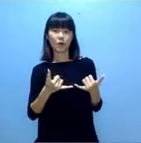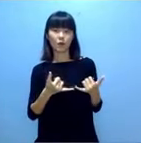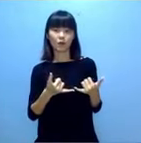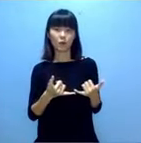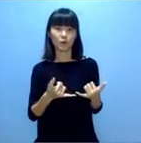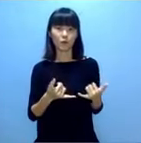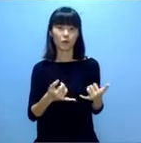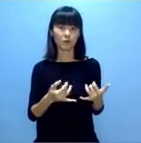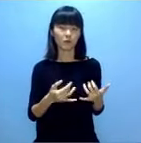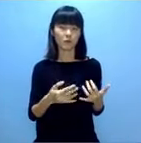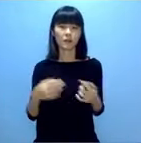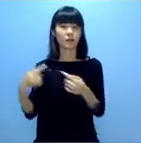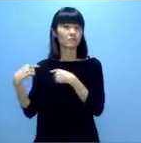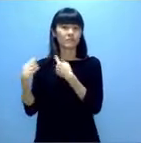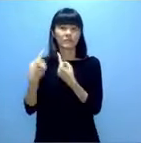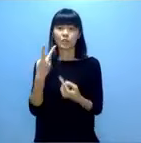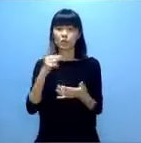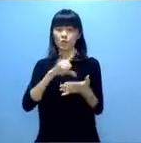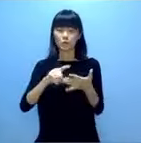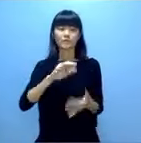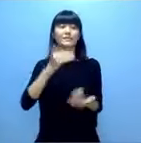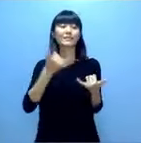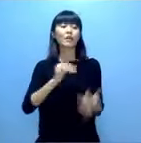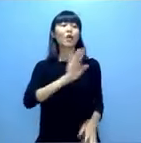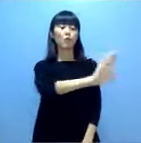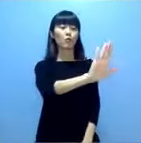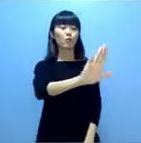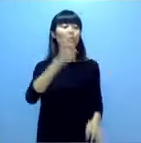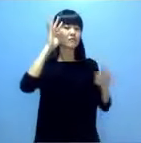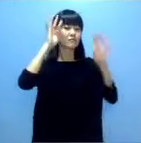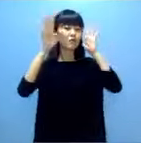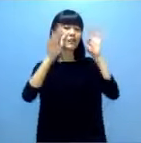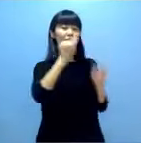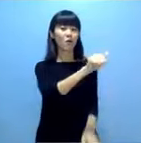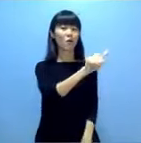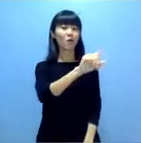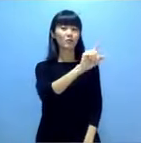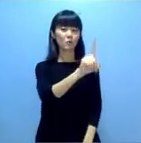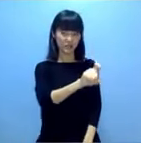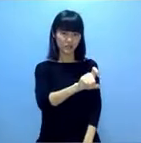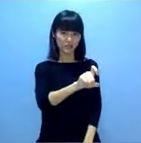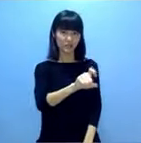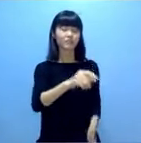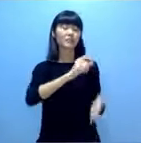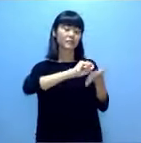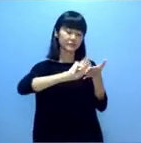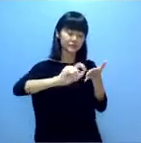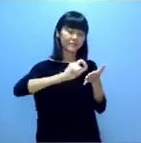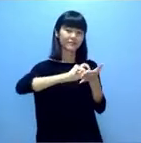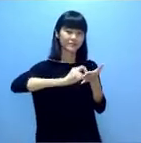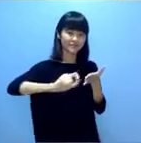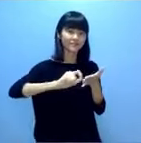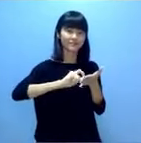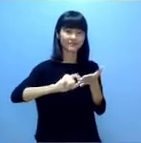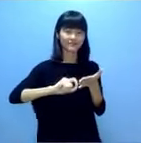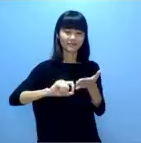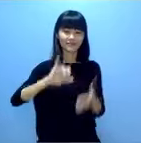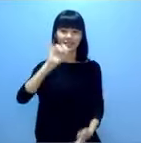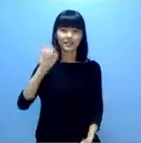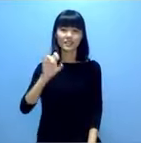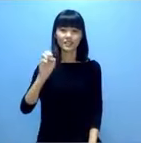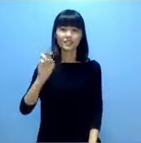last 2 weeks. It's your turn to go and like create your own questions, right? Ask them to do their work, right? Yeah,